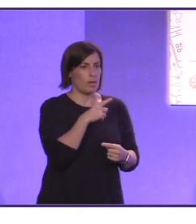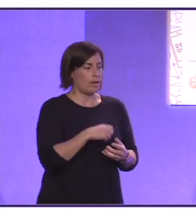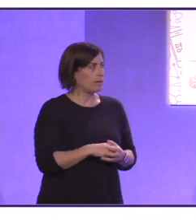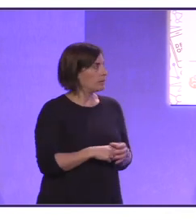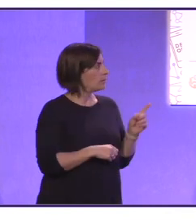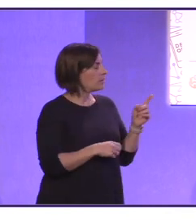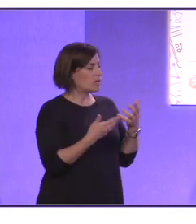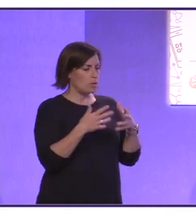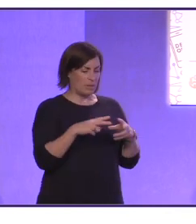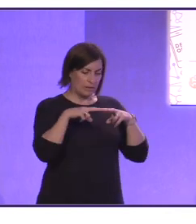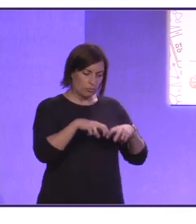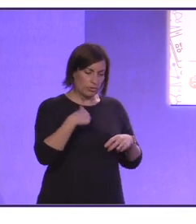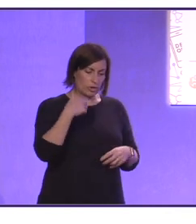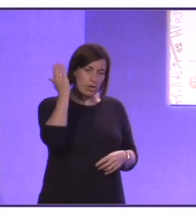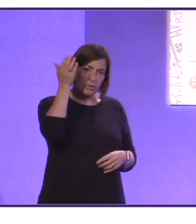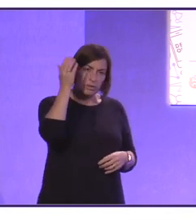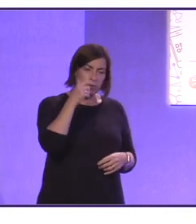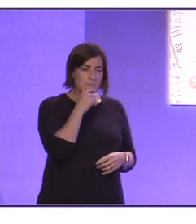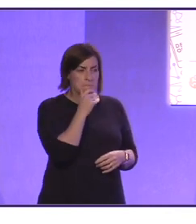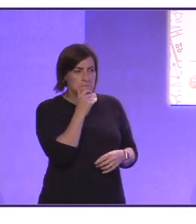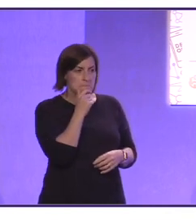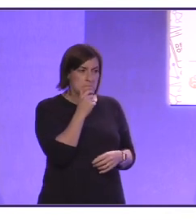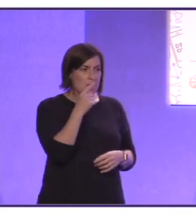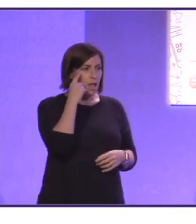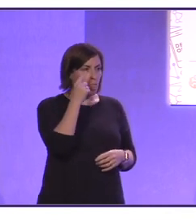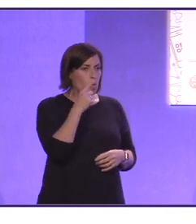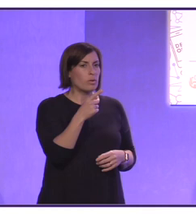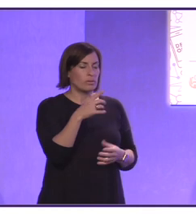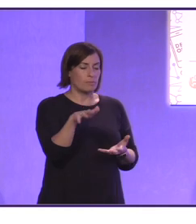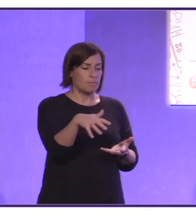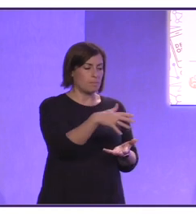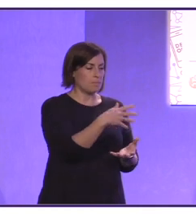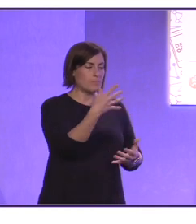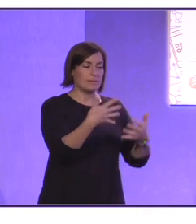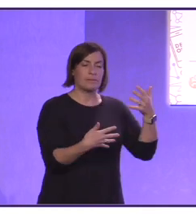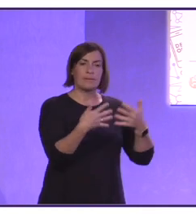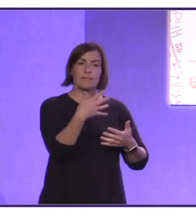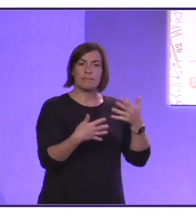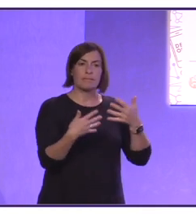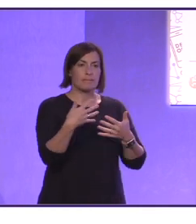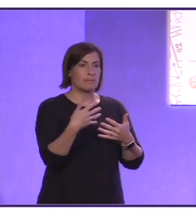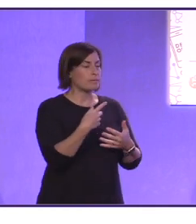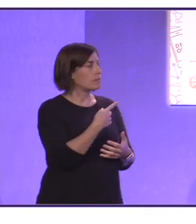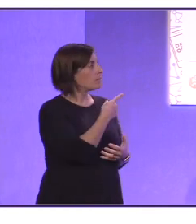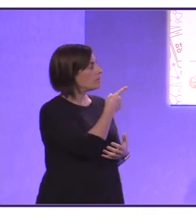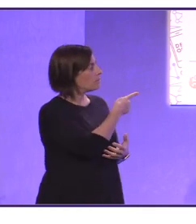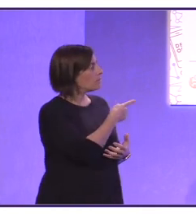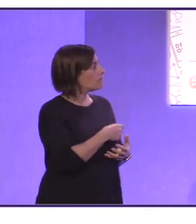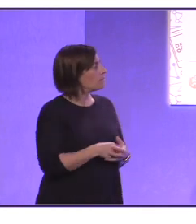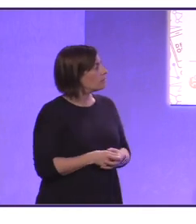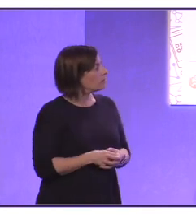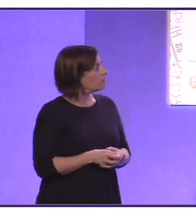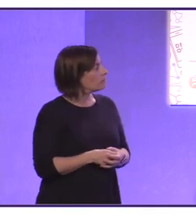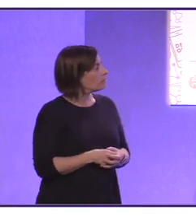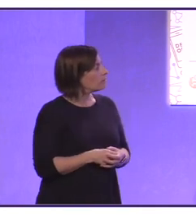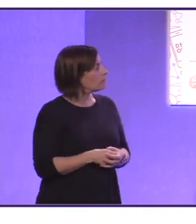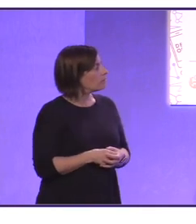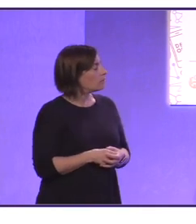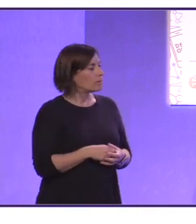together a couple of facets of our industry that might indicate a hint for